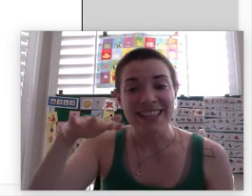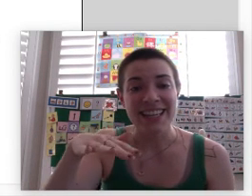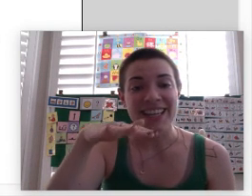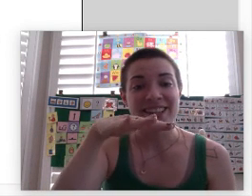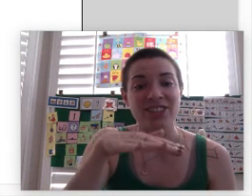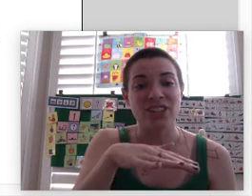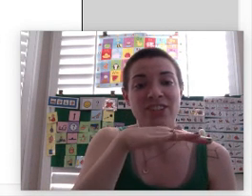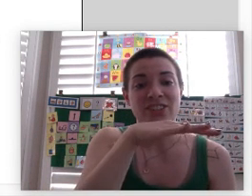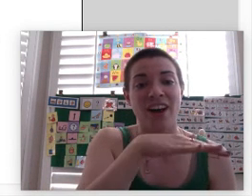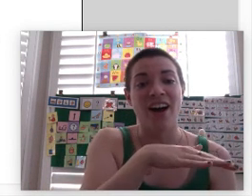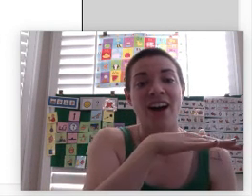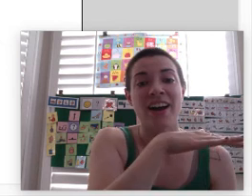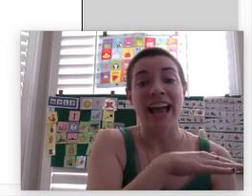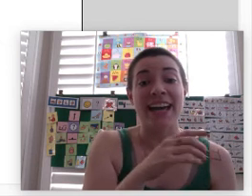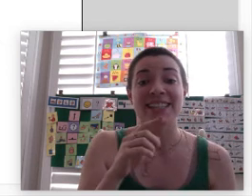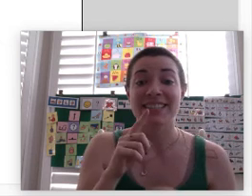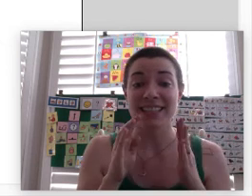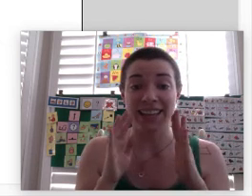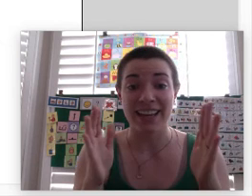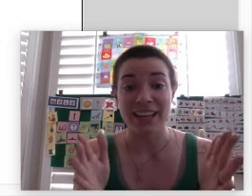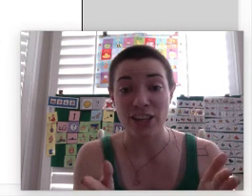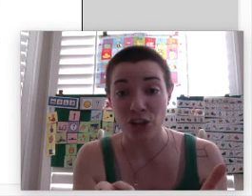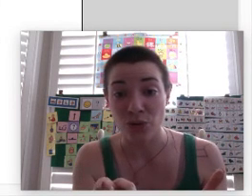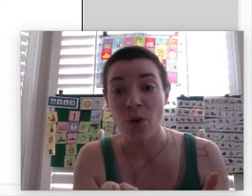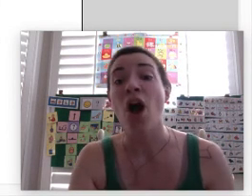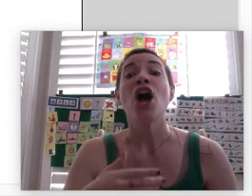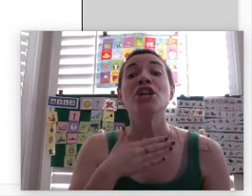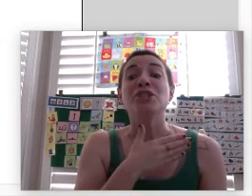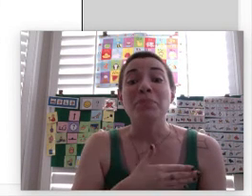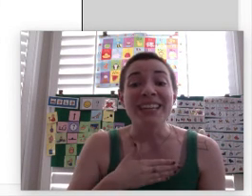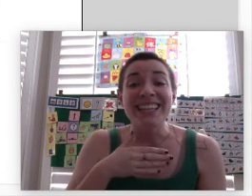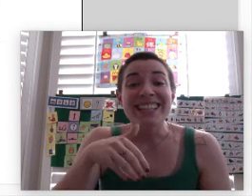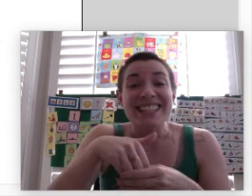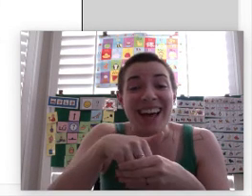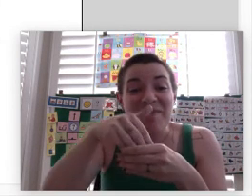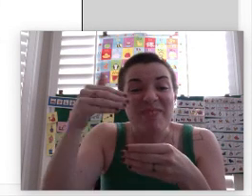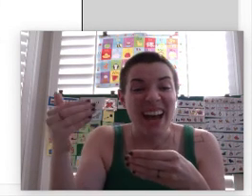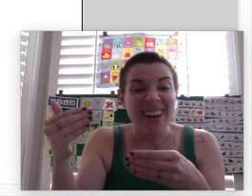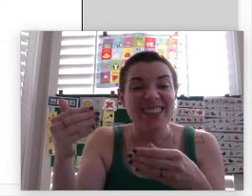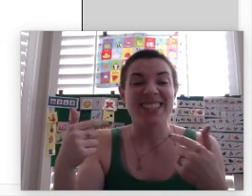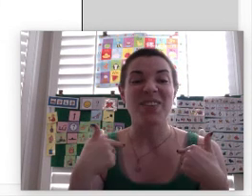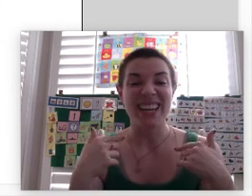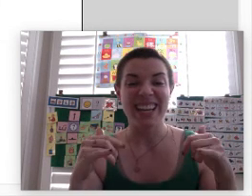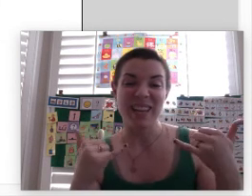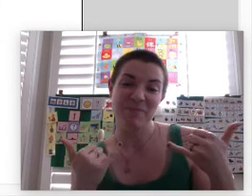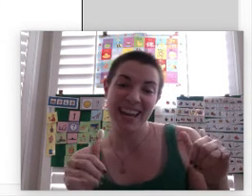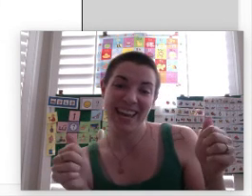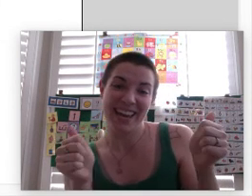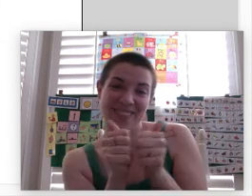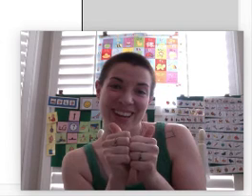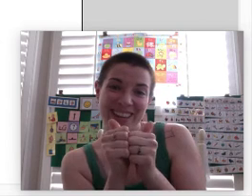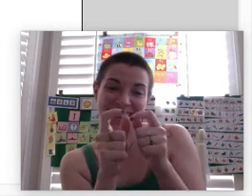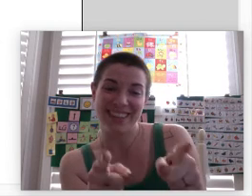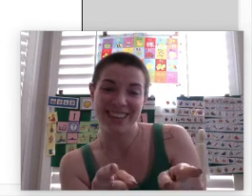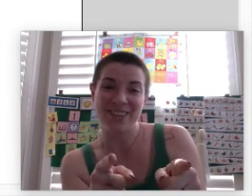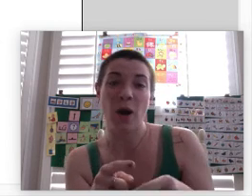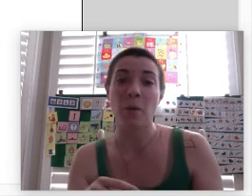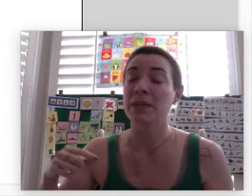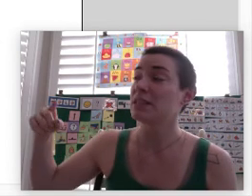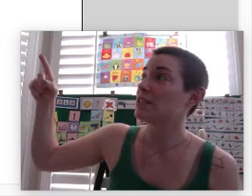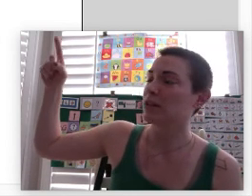These little children are asking you to please come out so we can play with